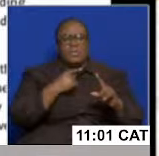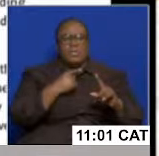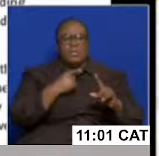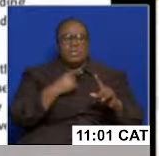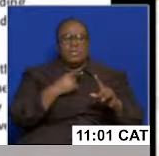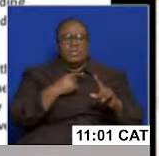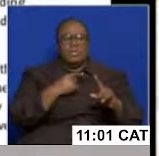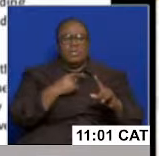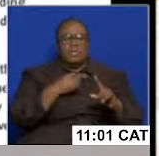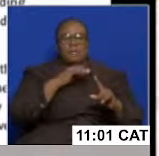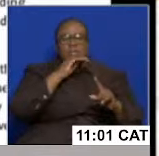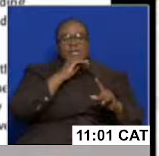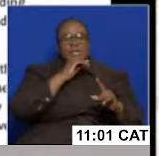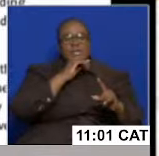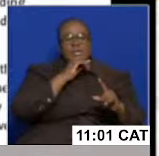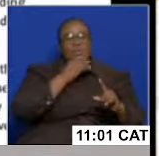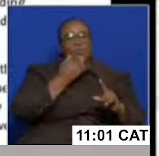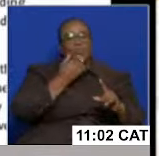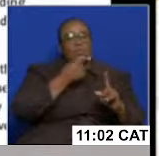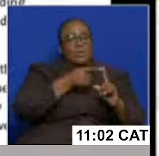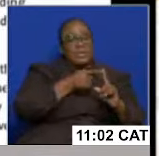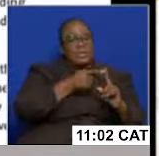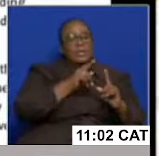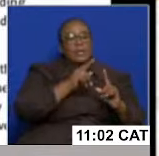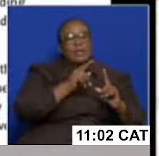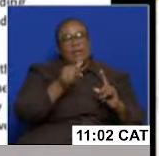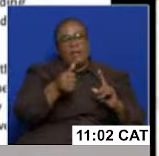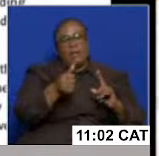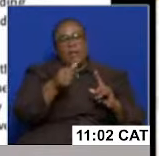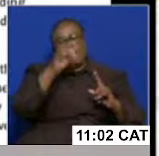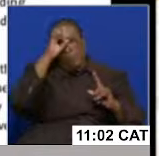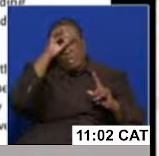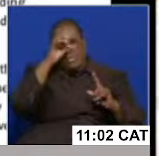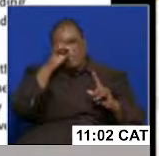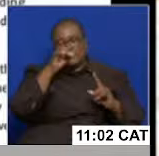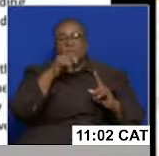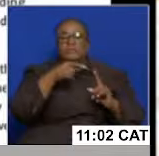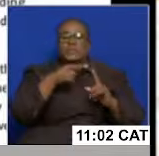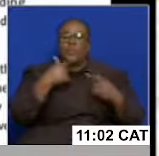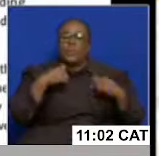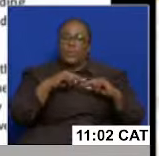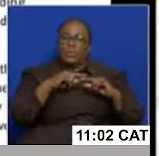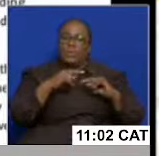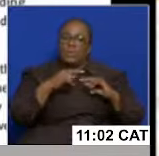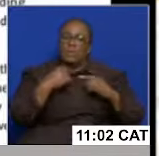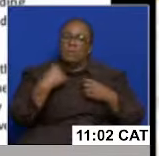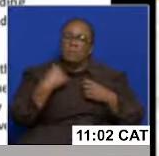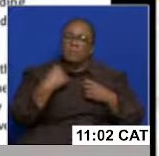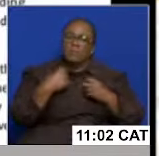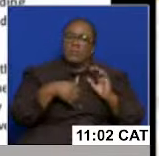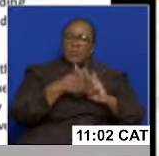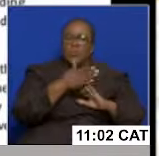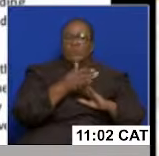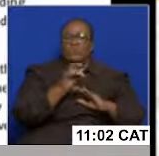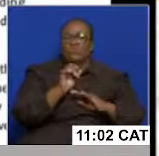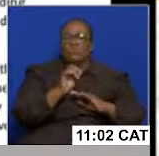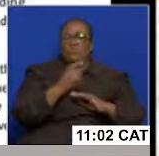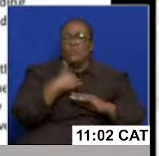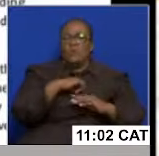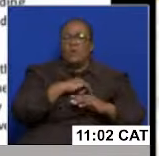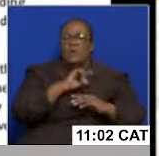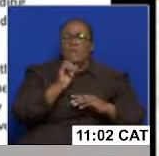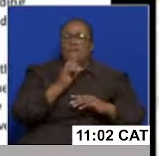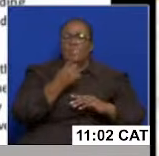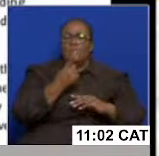and the officers identified above. He says, we were en route to our first truck stop when Constable Stolz received a